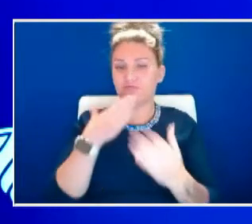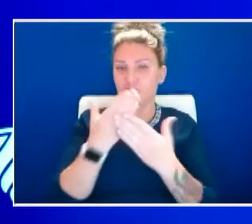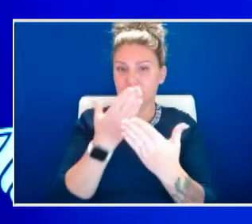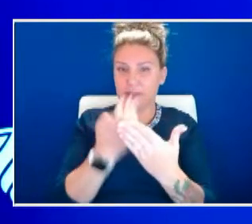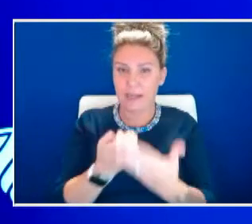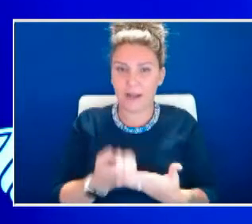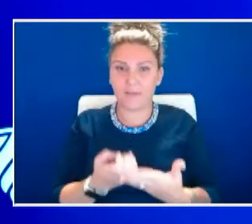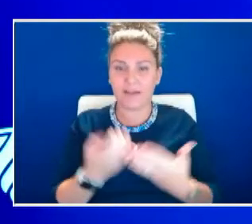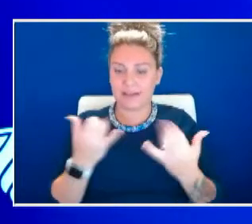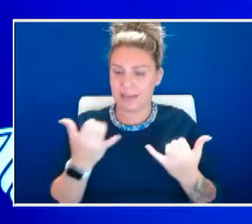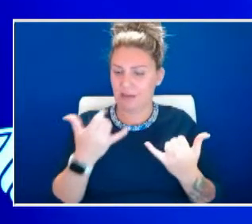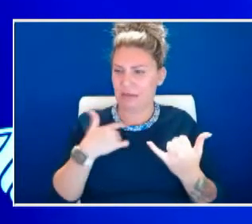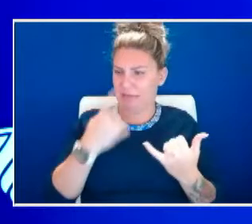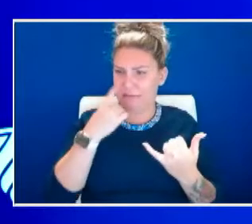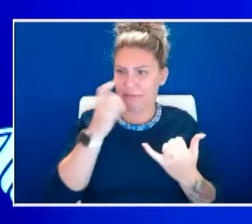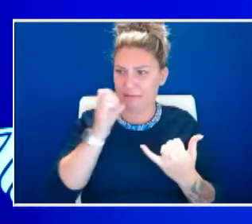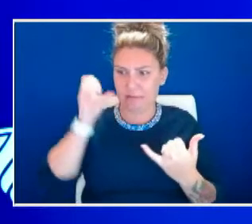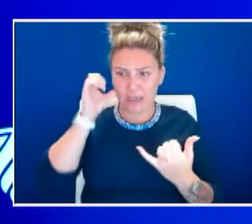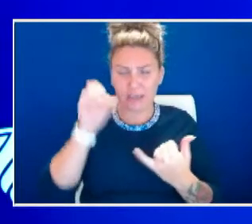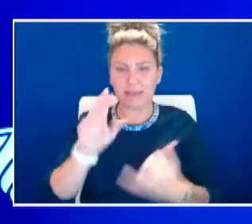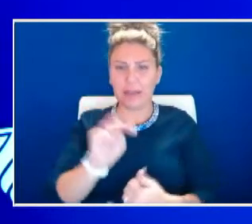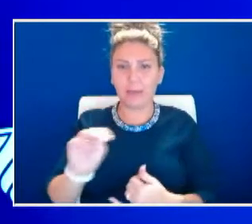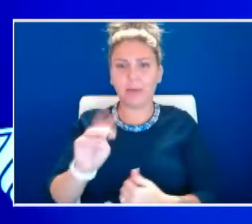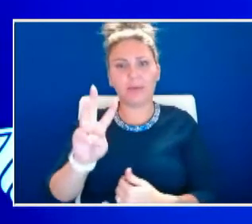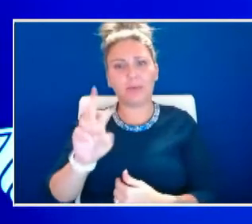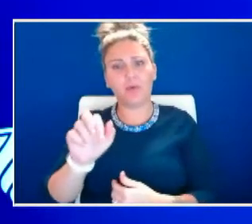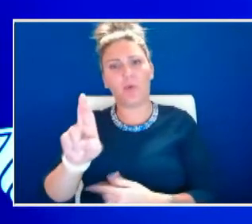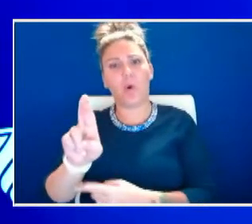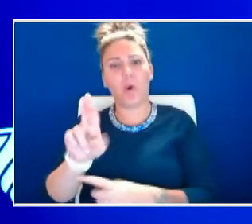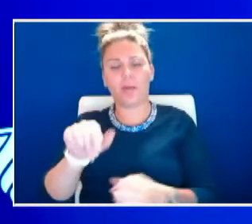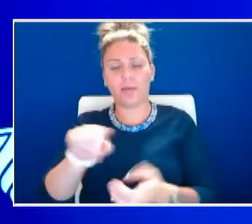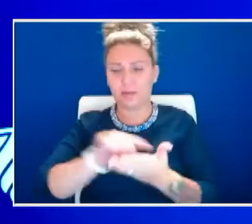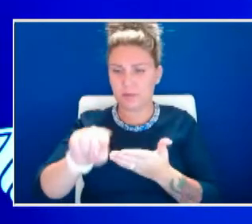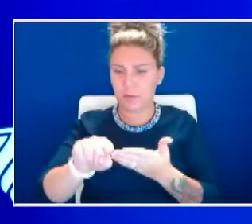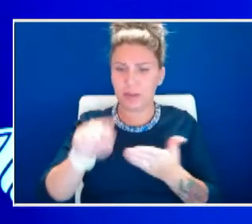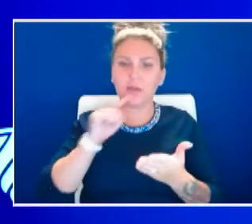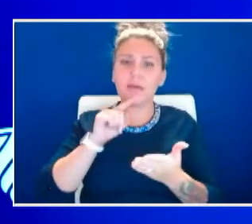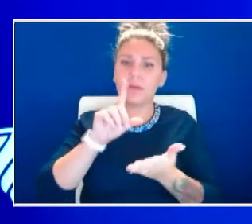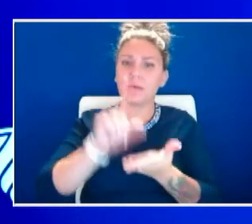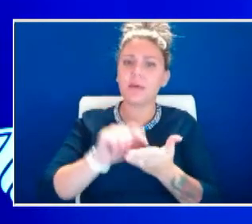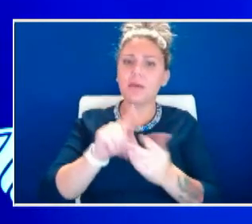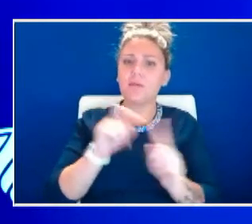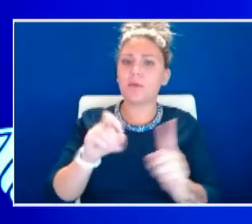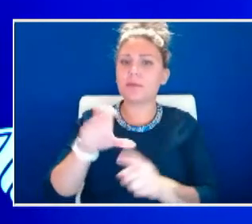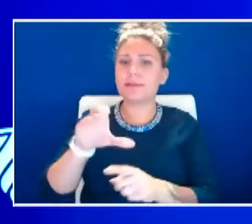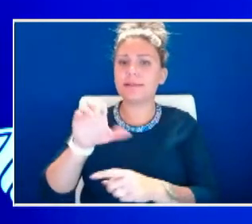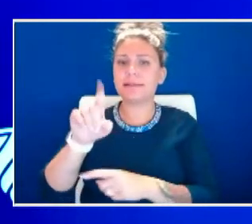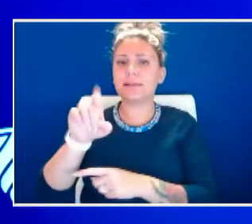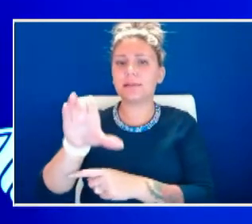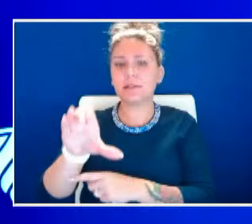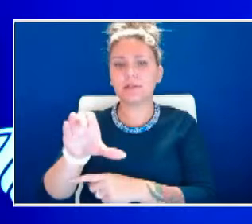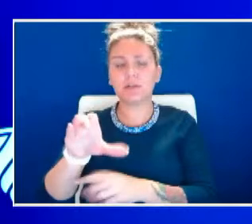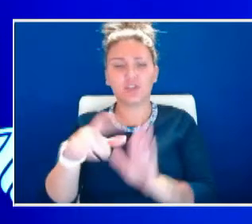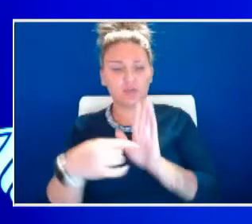was yesterday in the MMWR, or this week, the publication from the CDC showed that those people that had received at